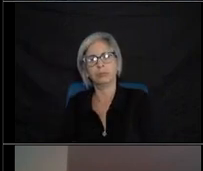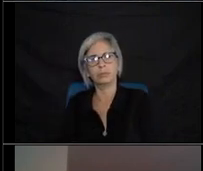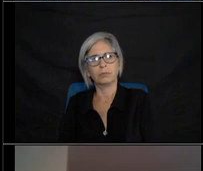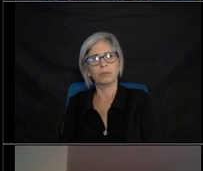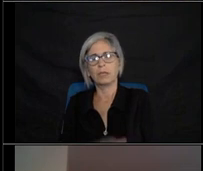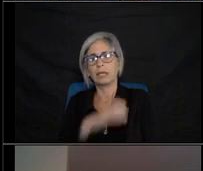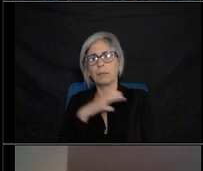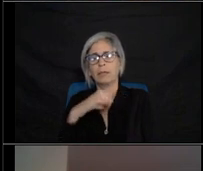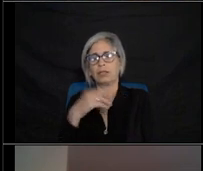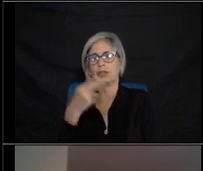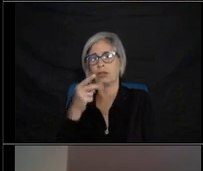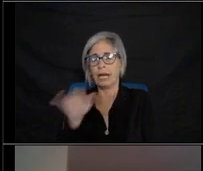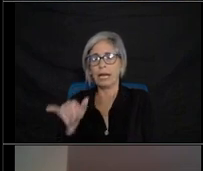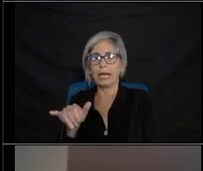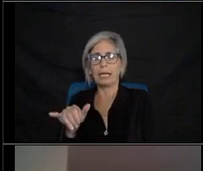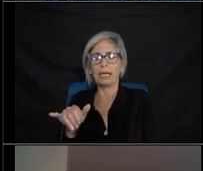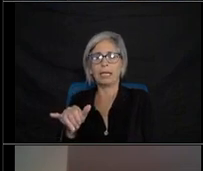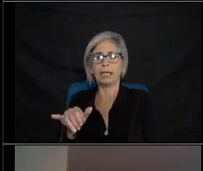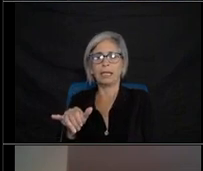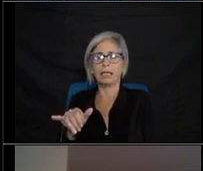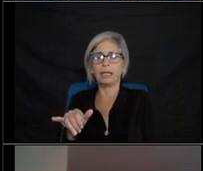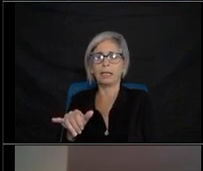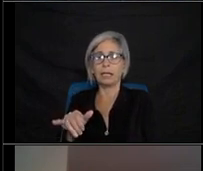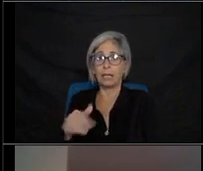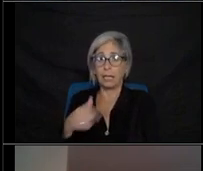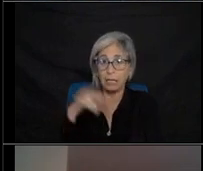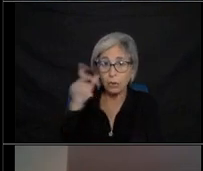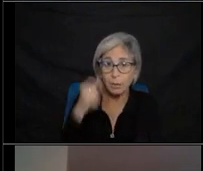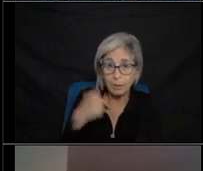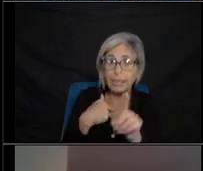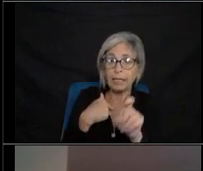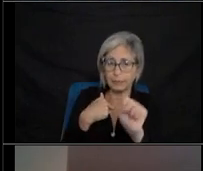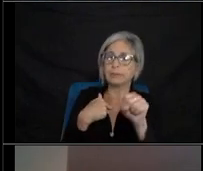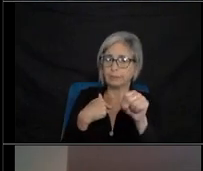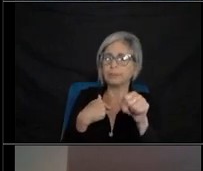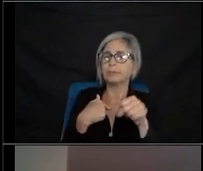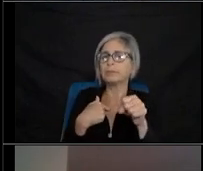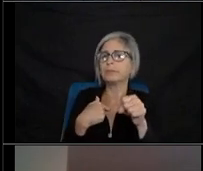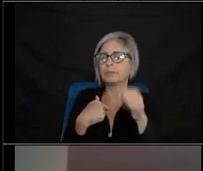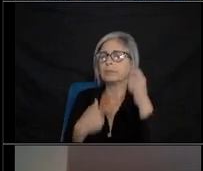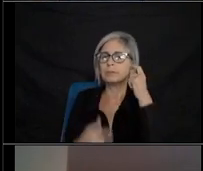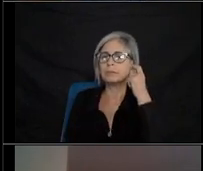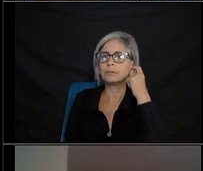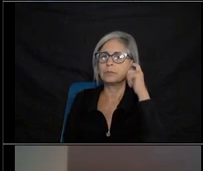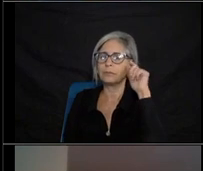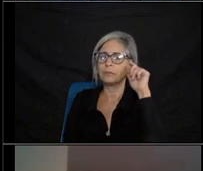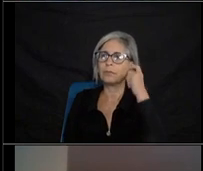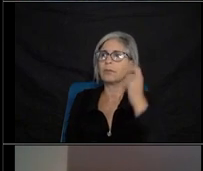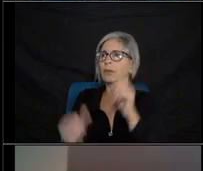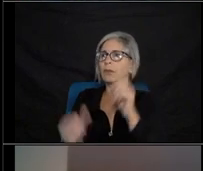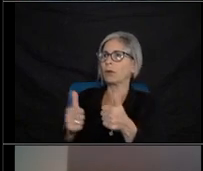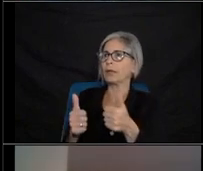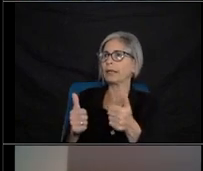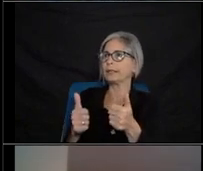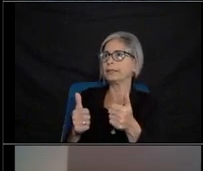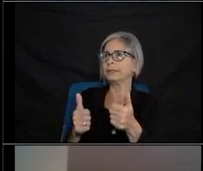Commissioner Hay? I guess I could. Can I be heard, Ron? Do you hear me? Okay, good. I just wanted